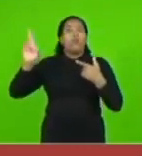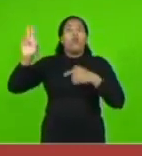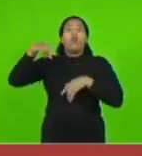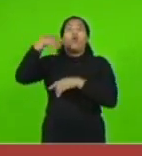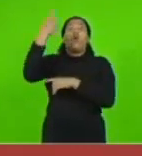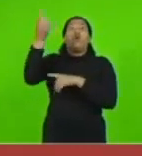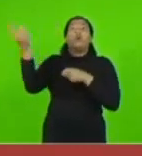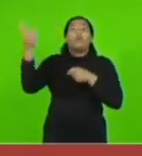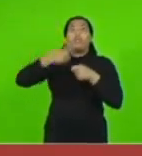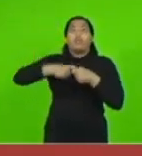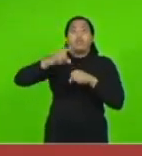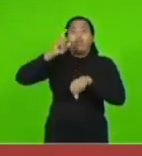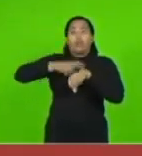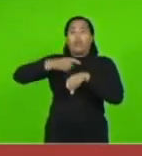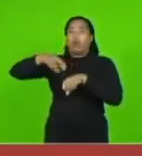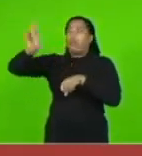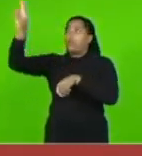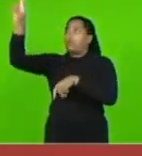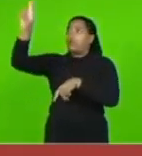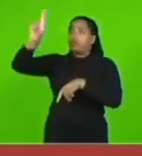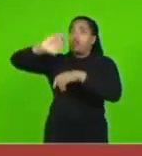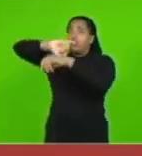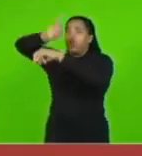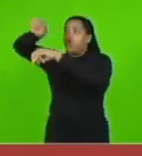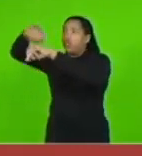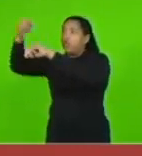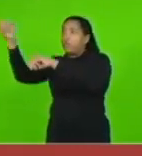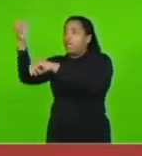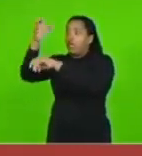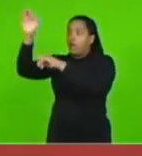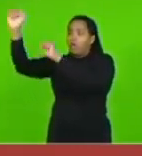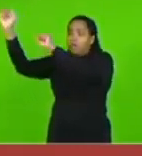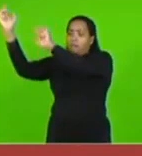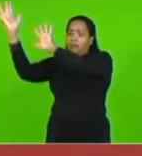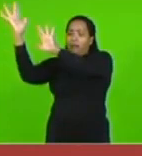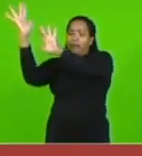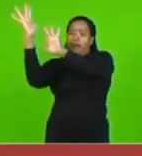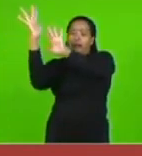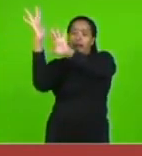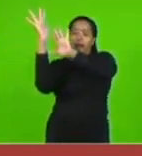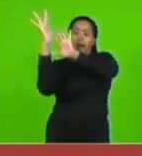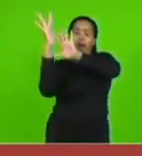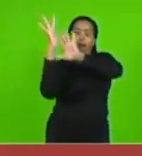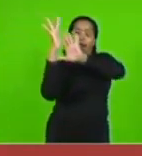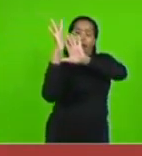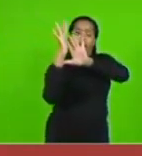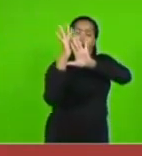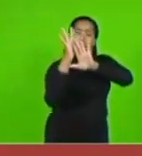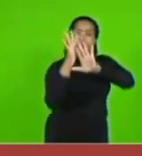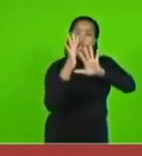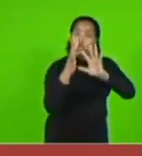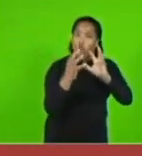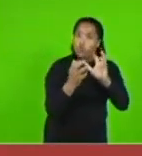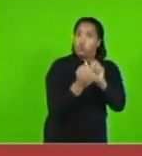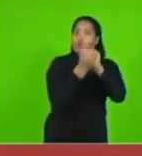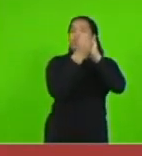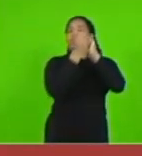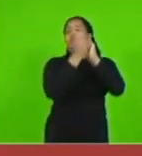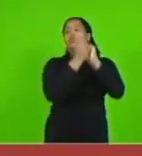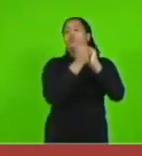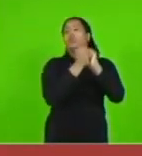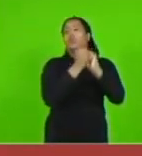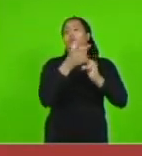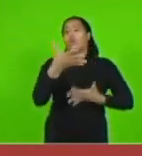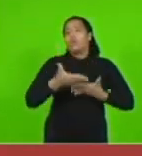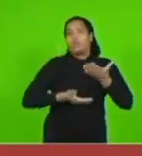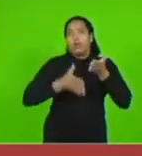earth. Not yet. And this coming, the Lord's first coming, we are going to meet with him in heaven, in the